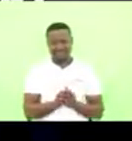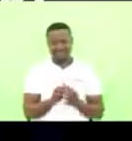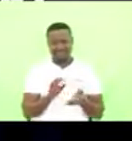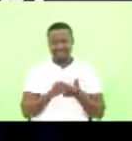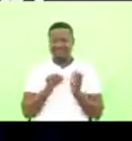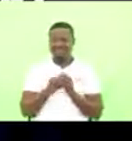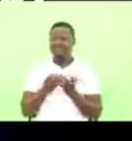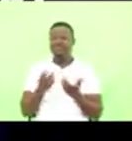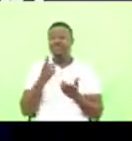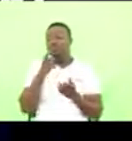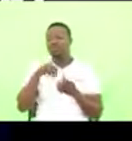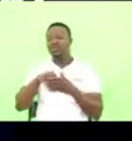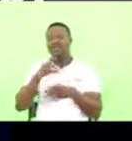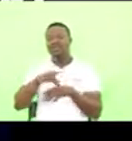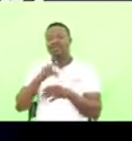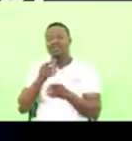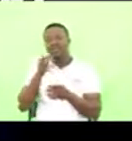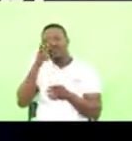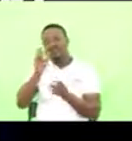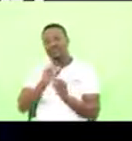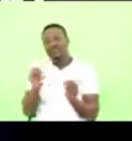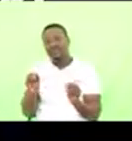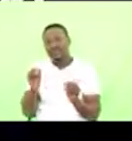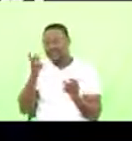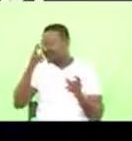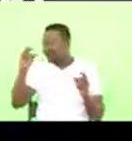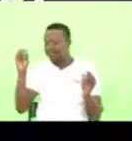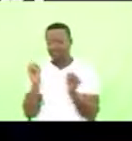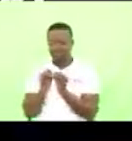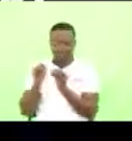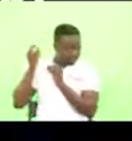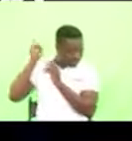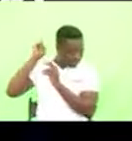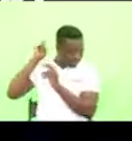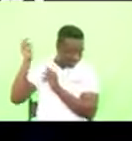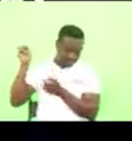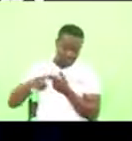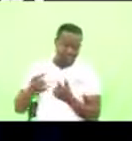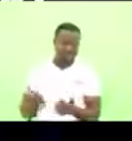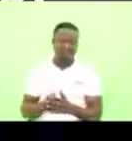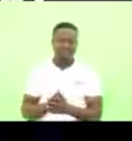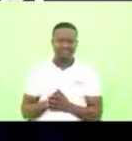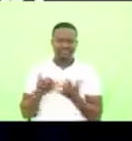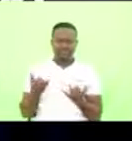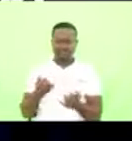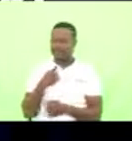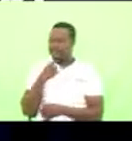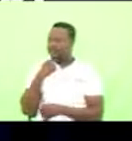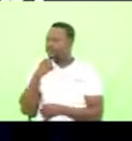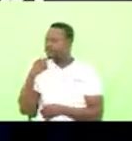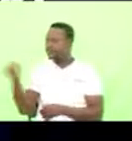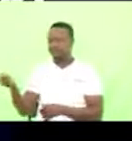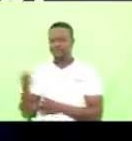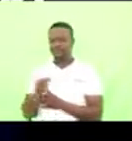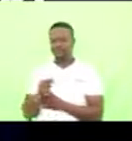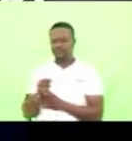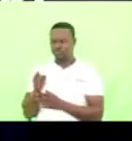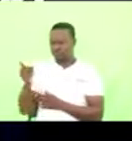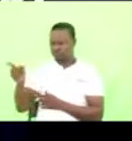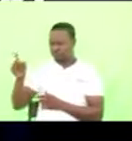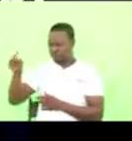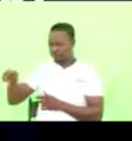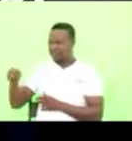be corrupt? May God help us. 13. Telling them, you are to